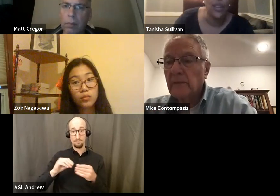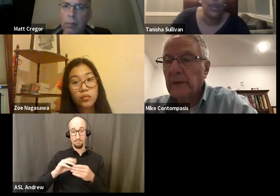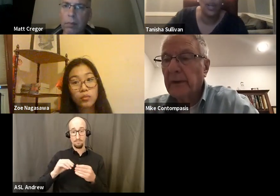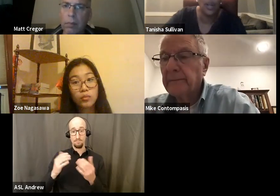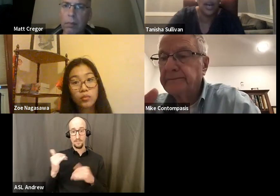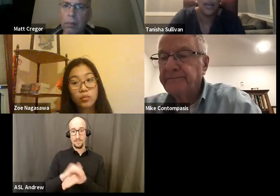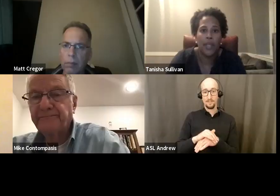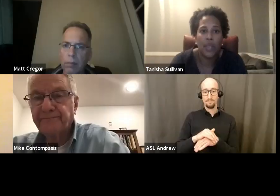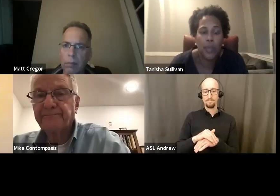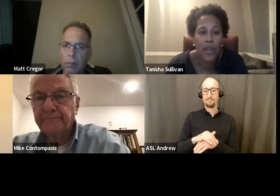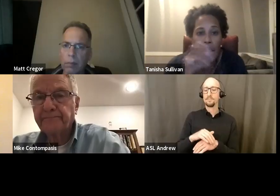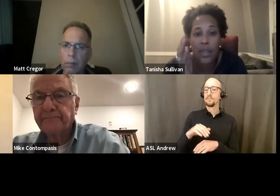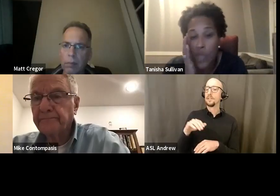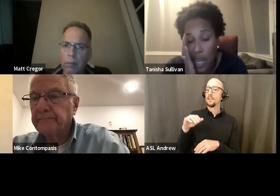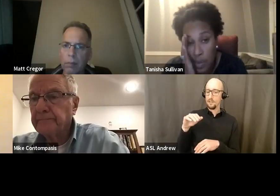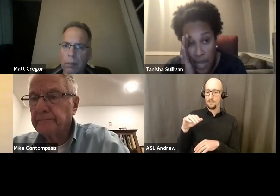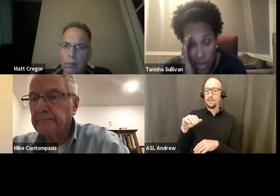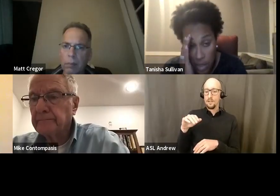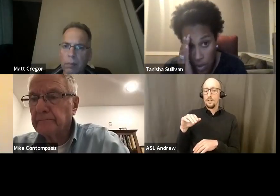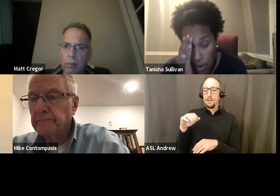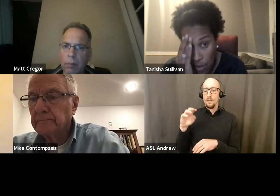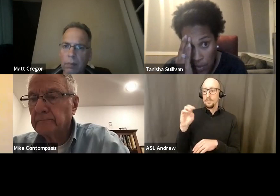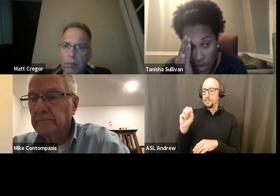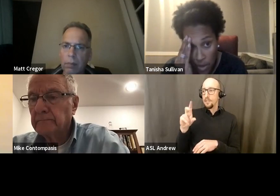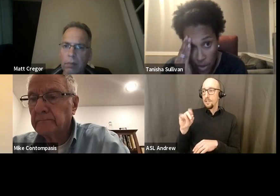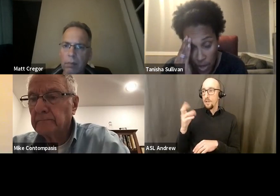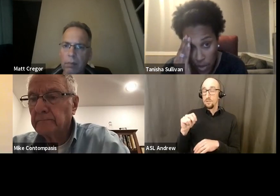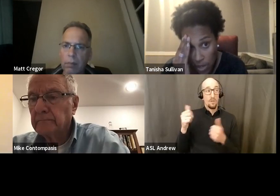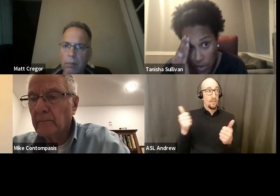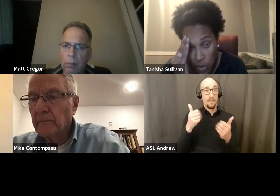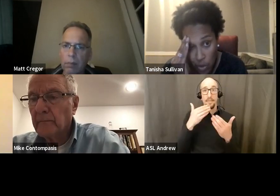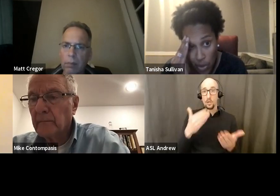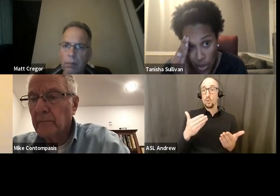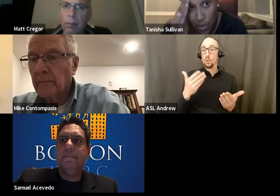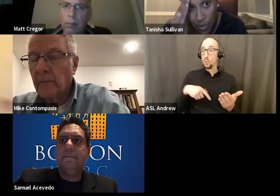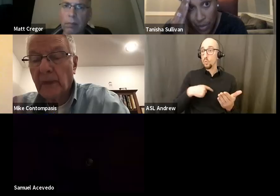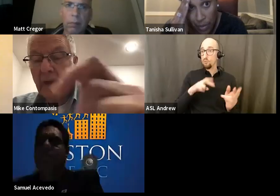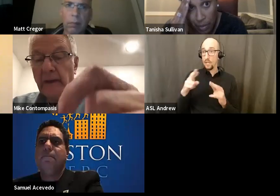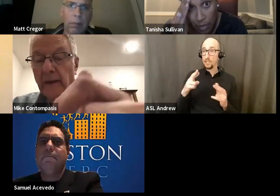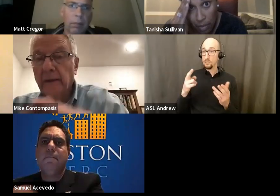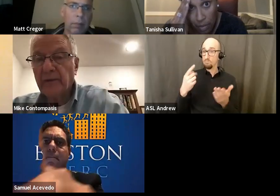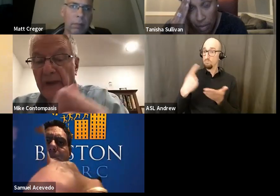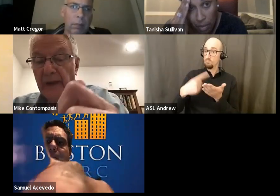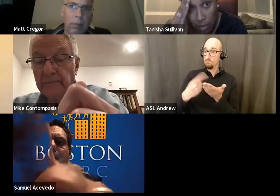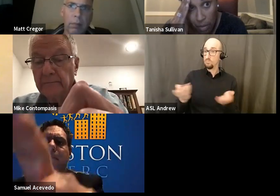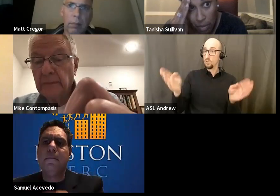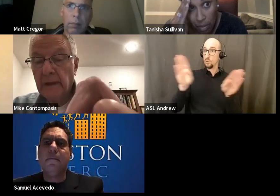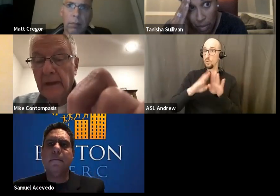Thank you, Ms. Parvex. Mr. Condompasis, are we prepared to entertain a motion to adjourn?